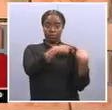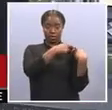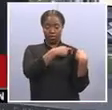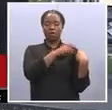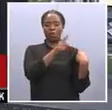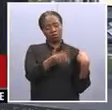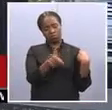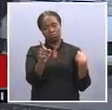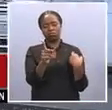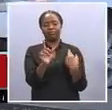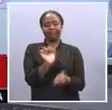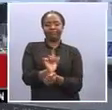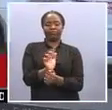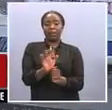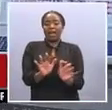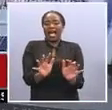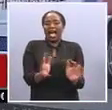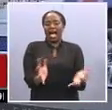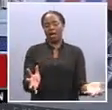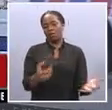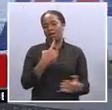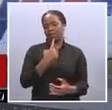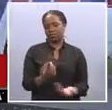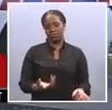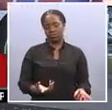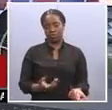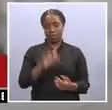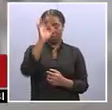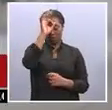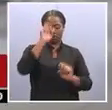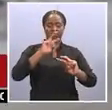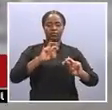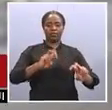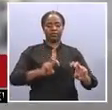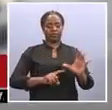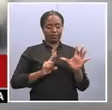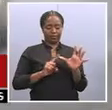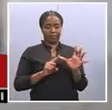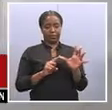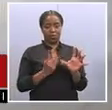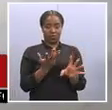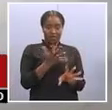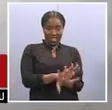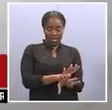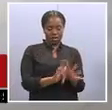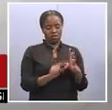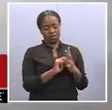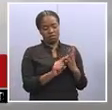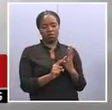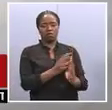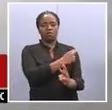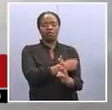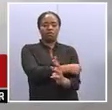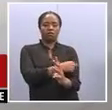book, but they are not saying how. Police are investigating murder, attempted murder, arson, and